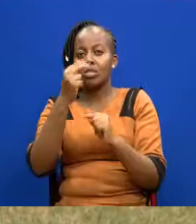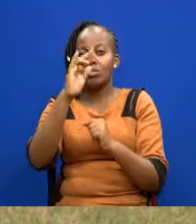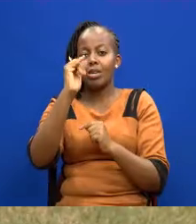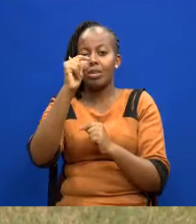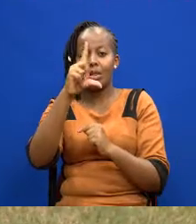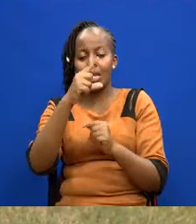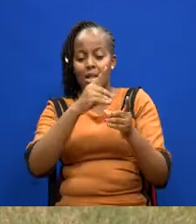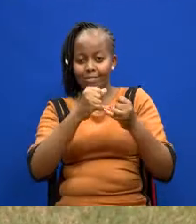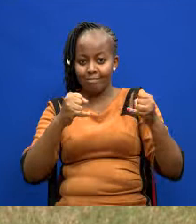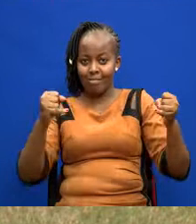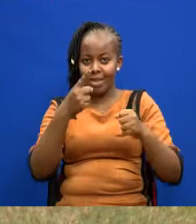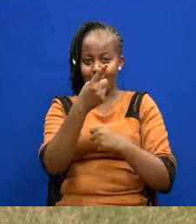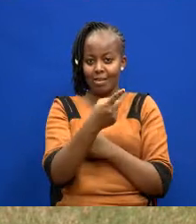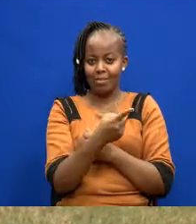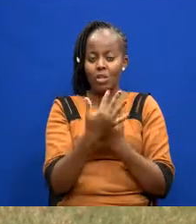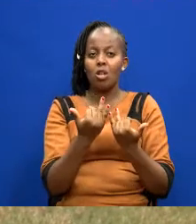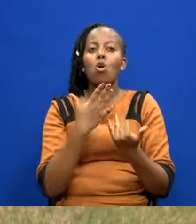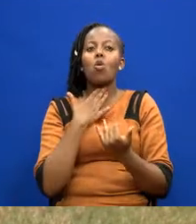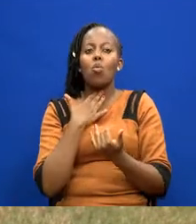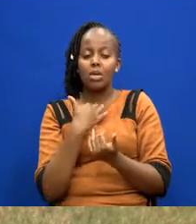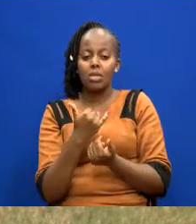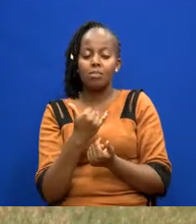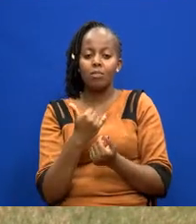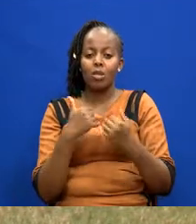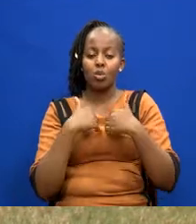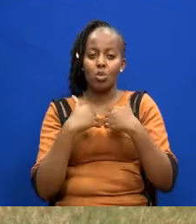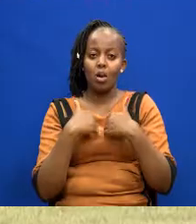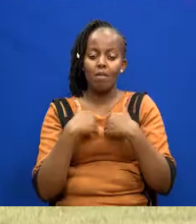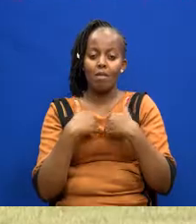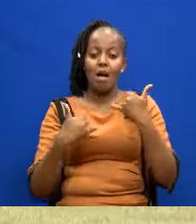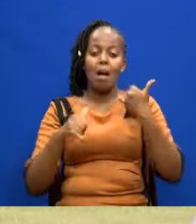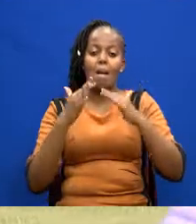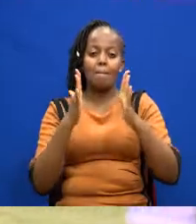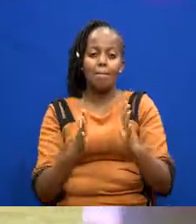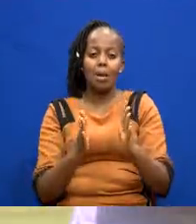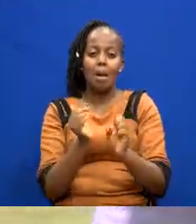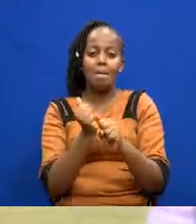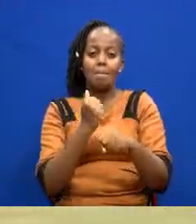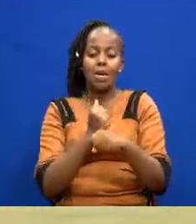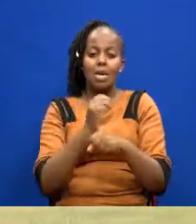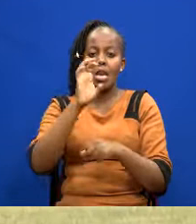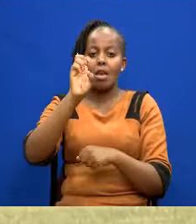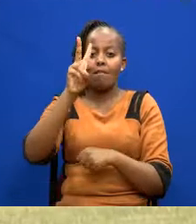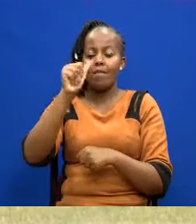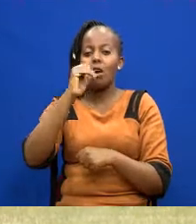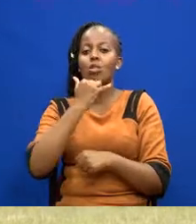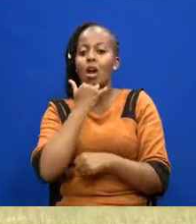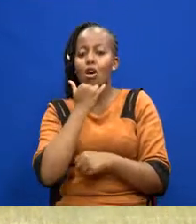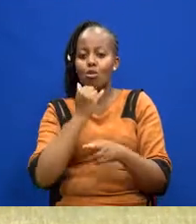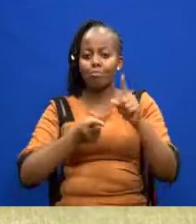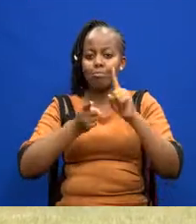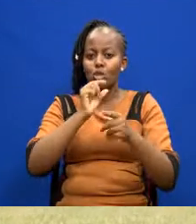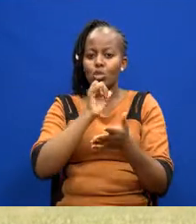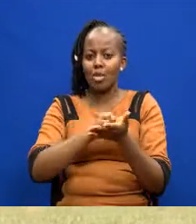is our try line, we want to have a player making an evasive run, trying